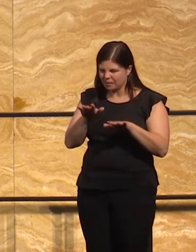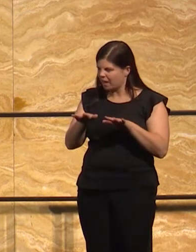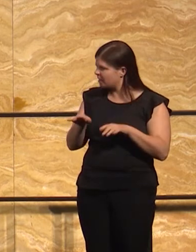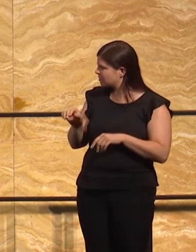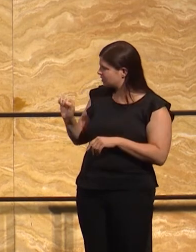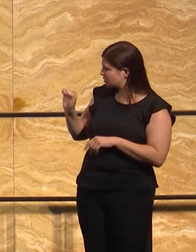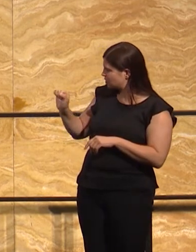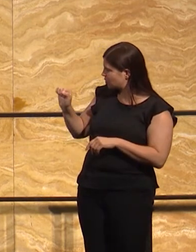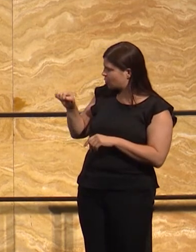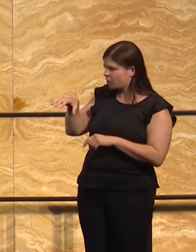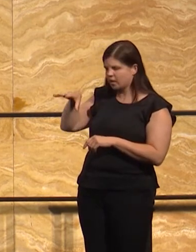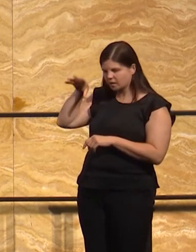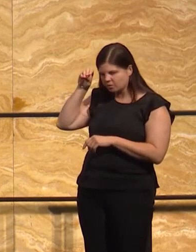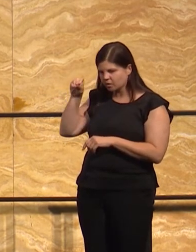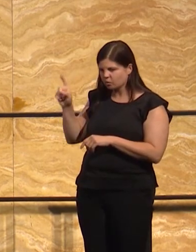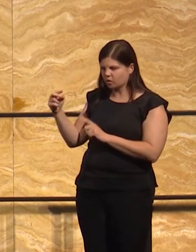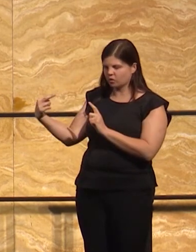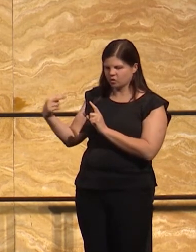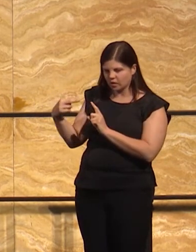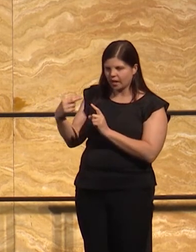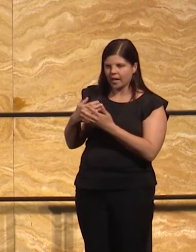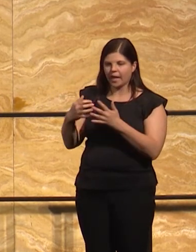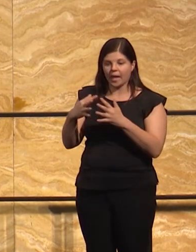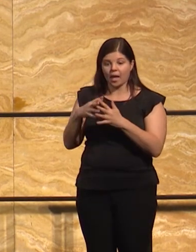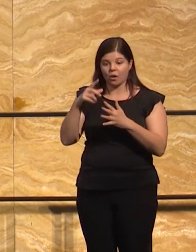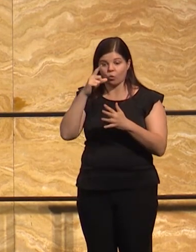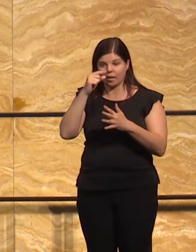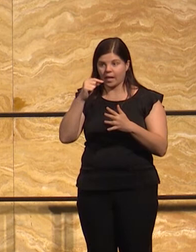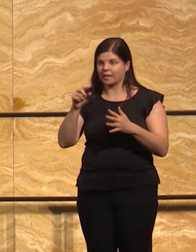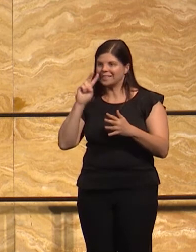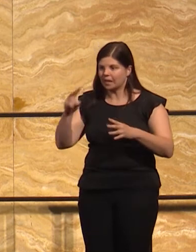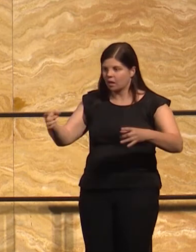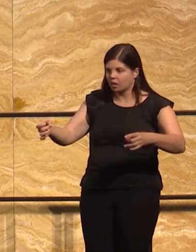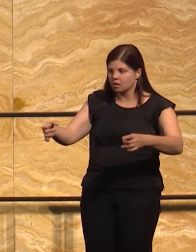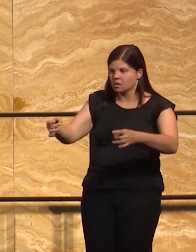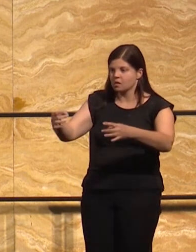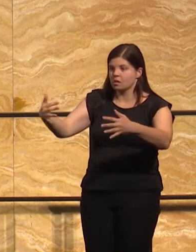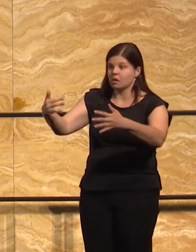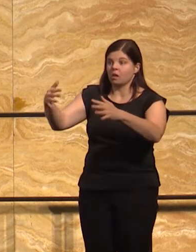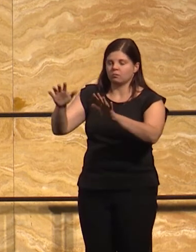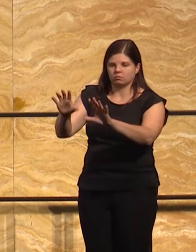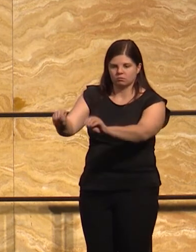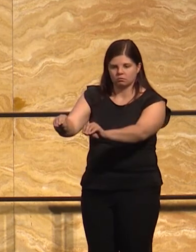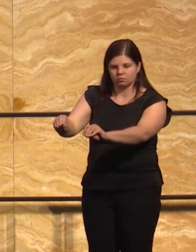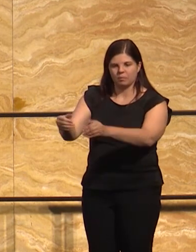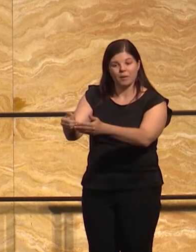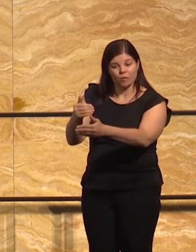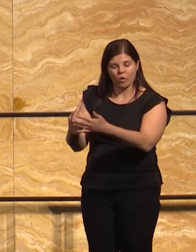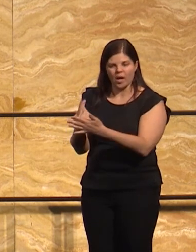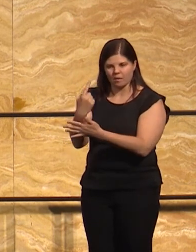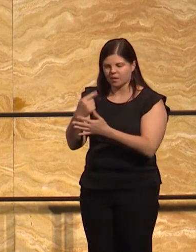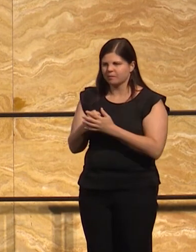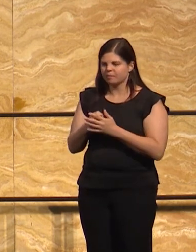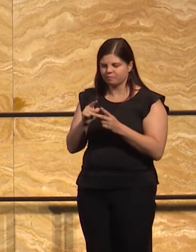experience from what you've seen, are there ways we can prevent conflict before it escalates? And there's a second question, which is about